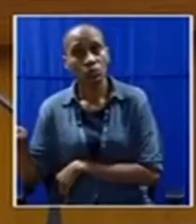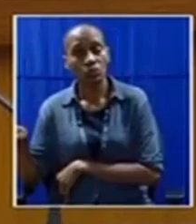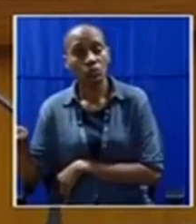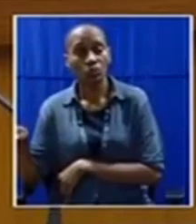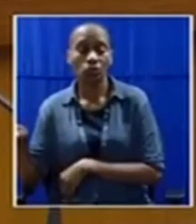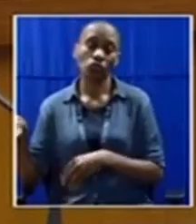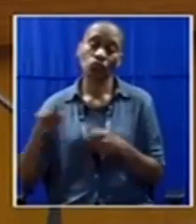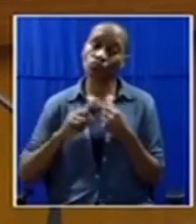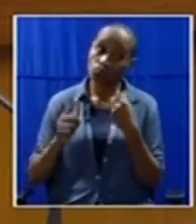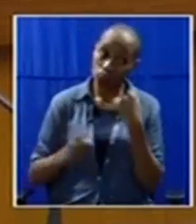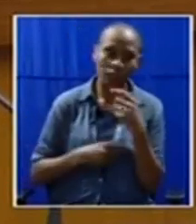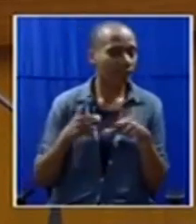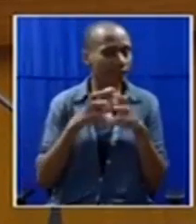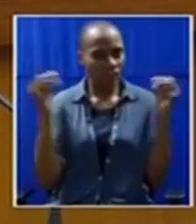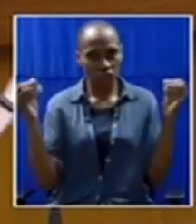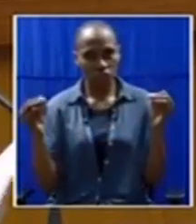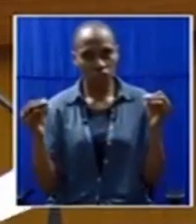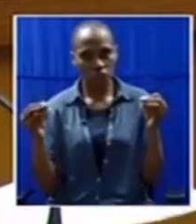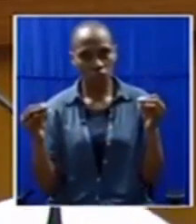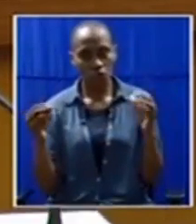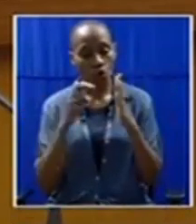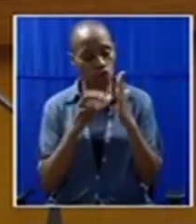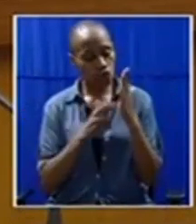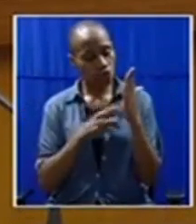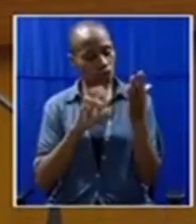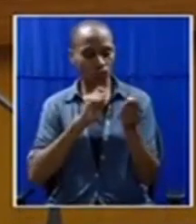concluded the task of reviewing the rules.